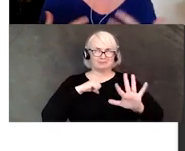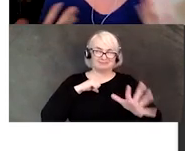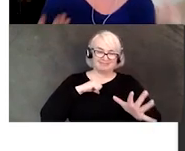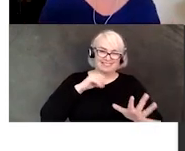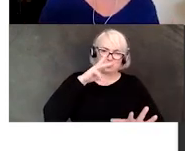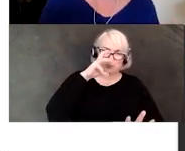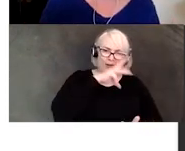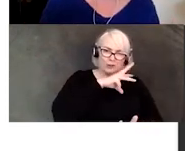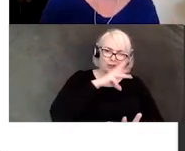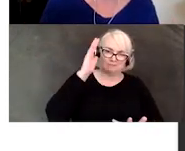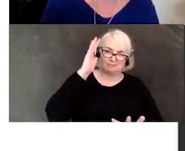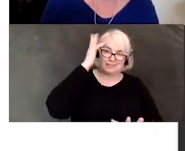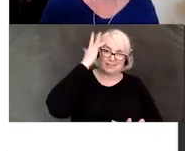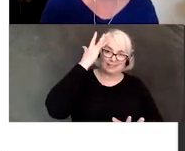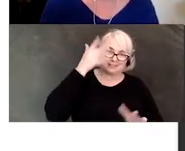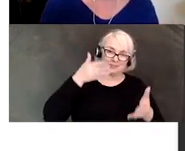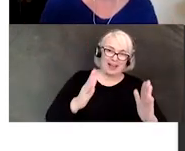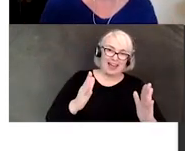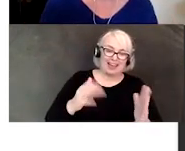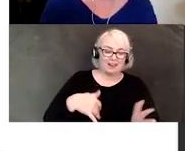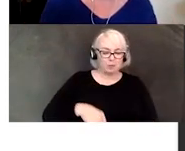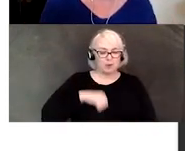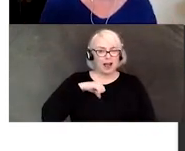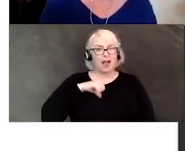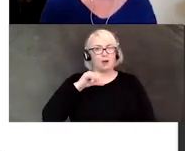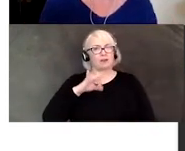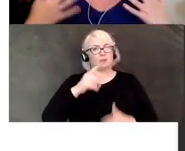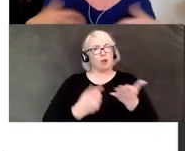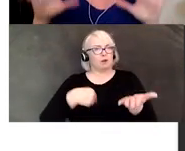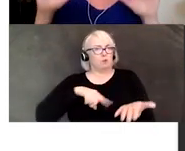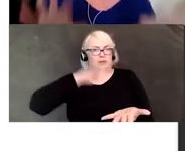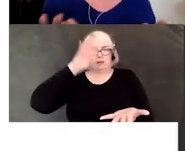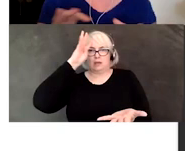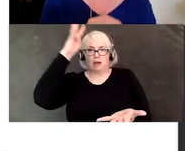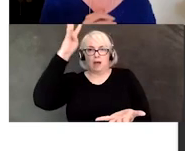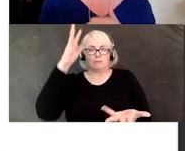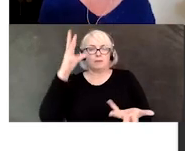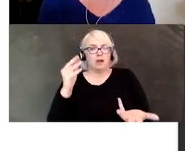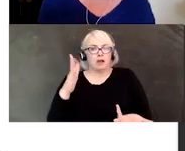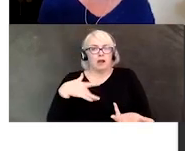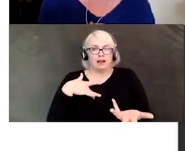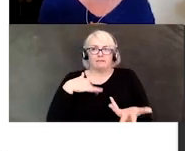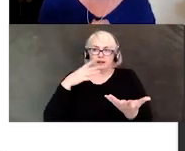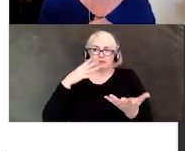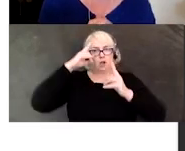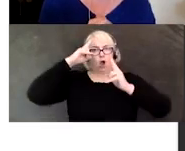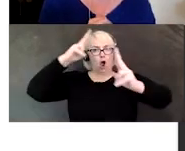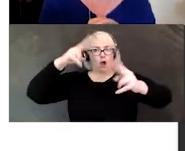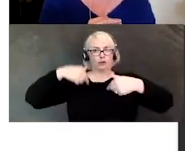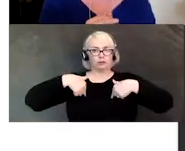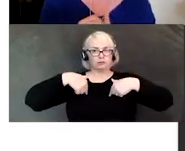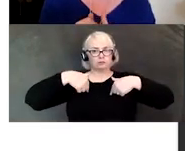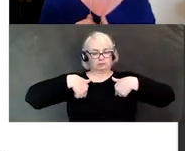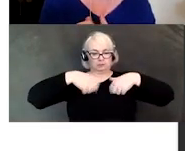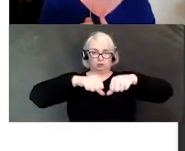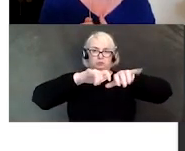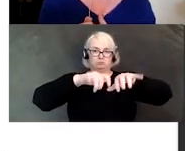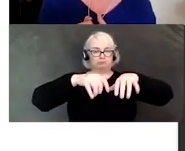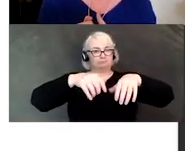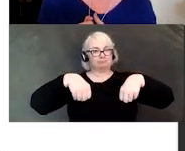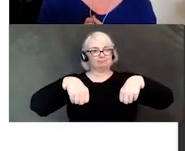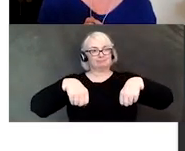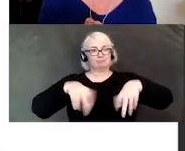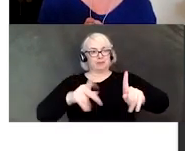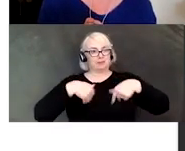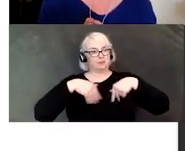of what we came up with and the sort of like honor of getting to put that on the page. Um, and,